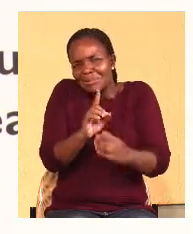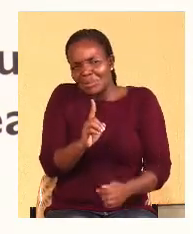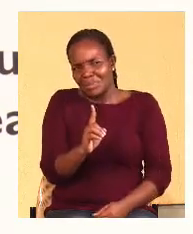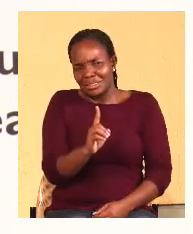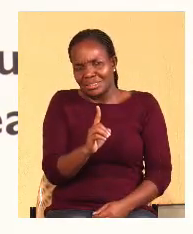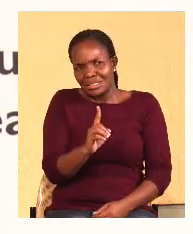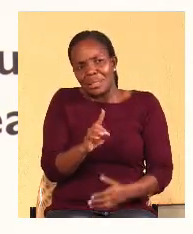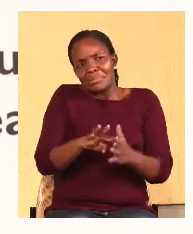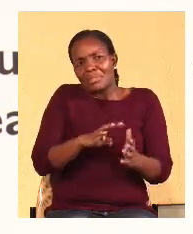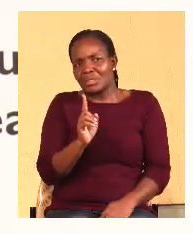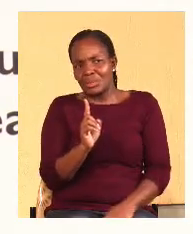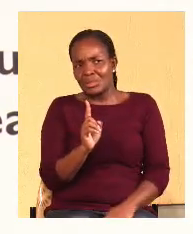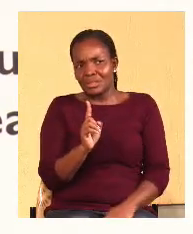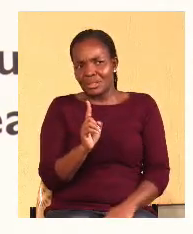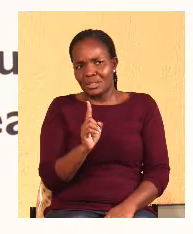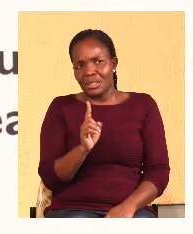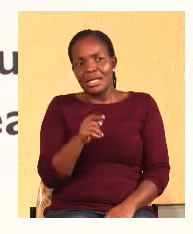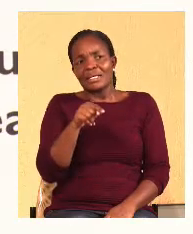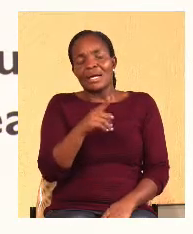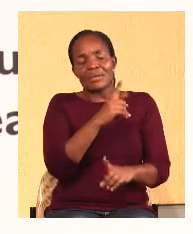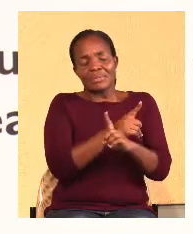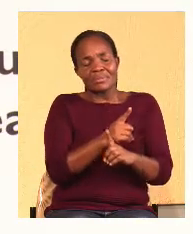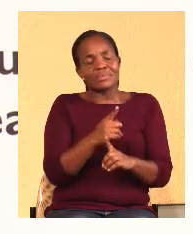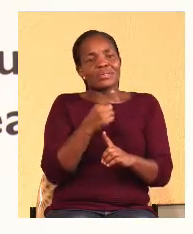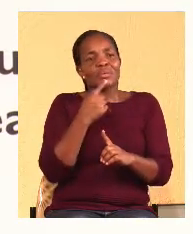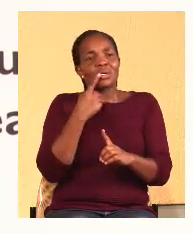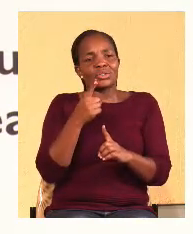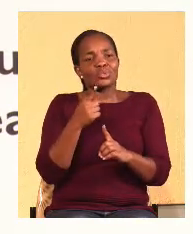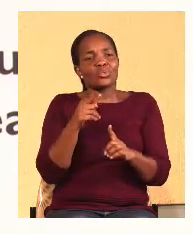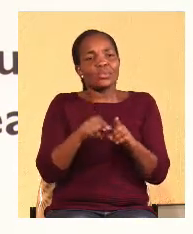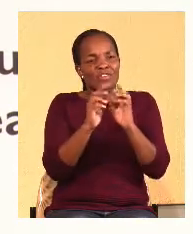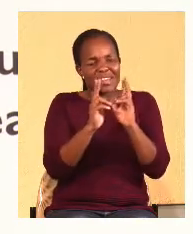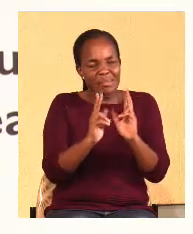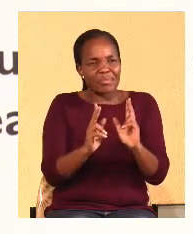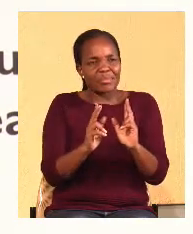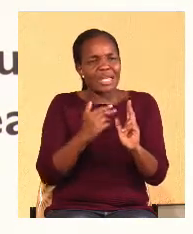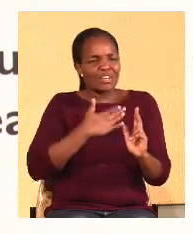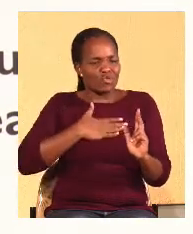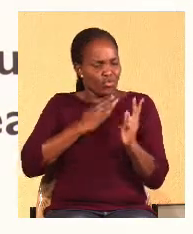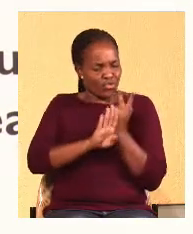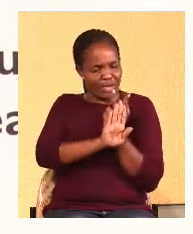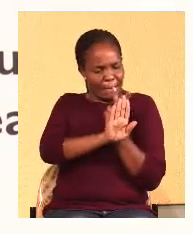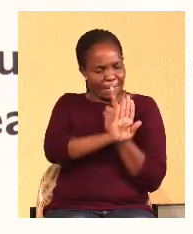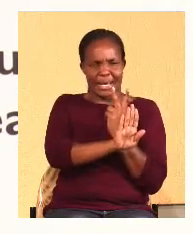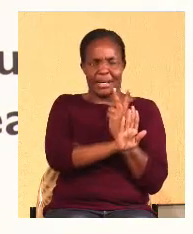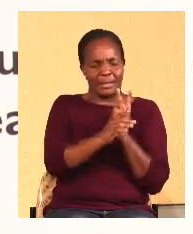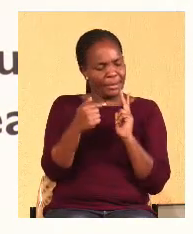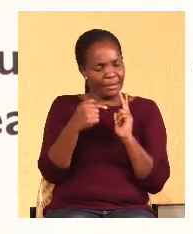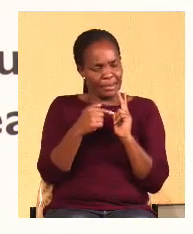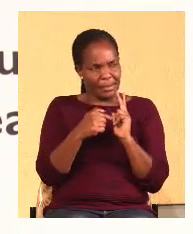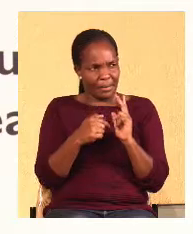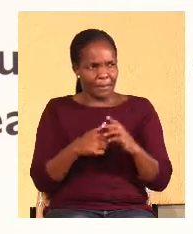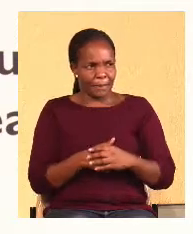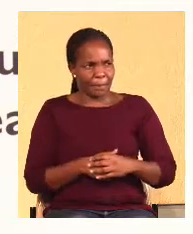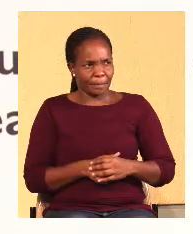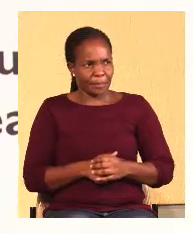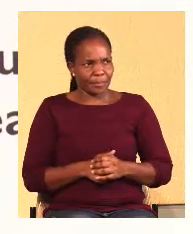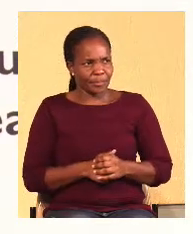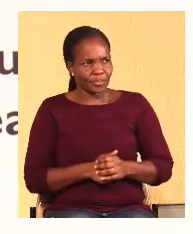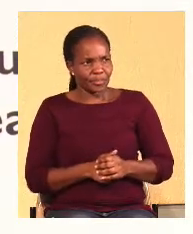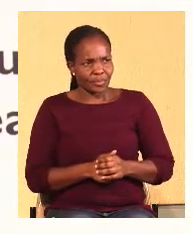environment where Namibians will also feel safe. This is the kind of information that could cause serious harm, not just to